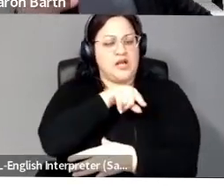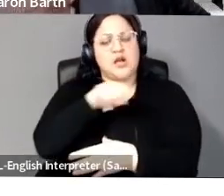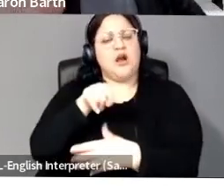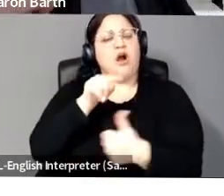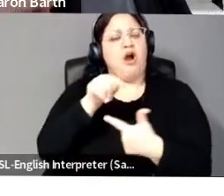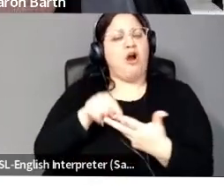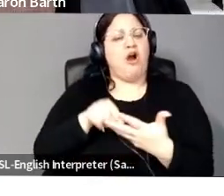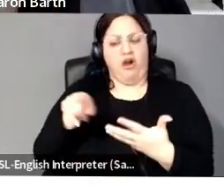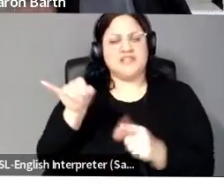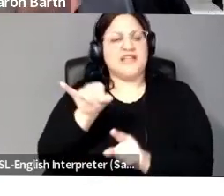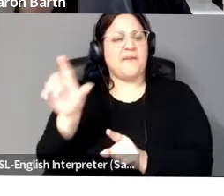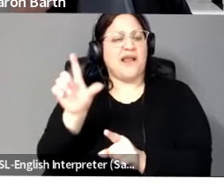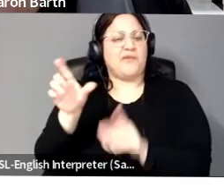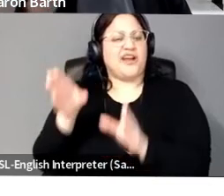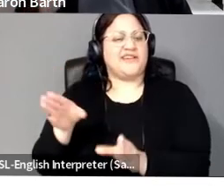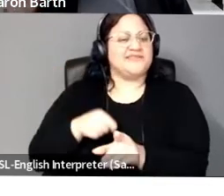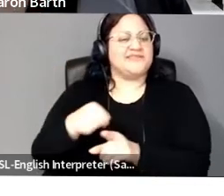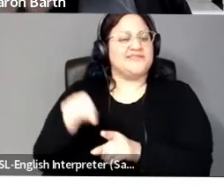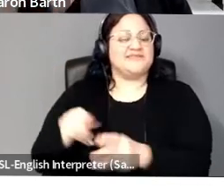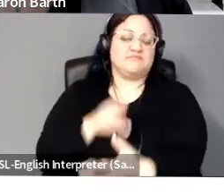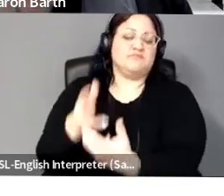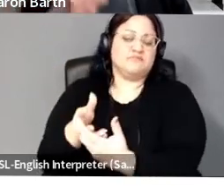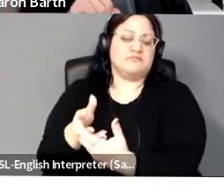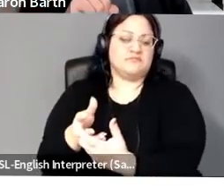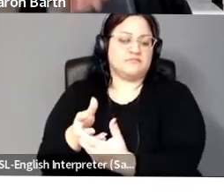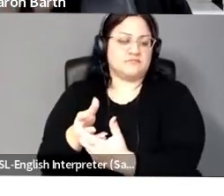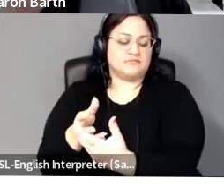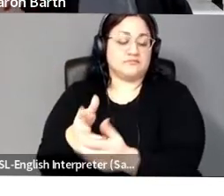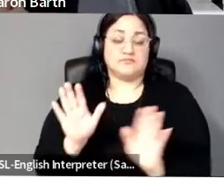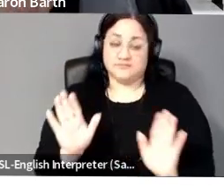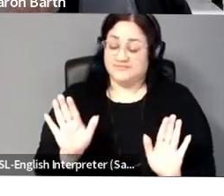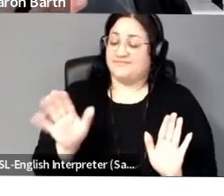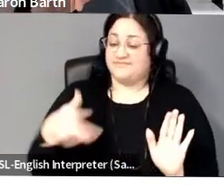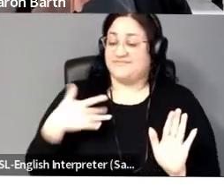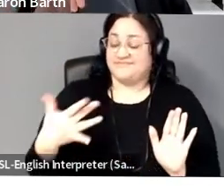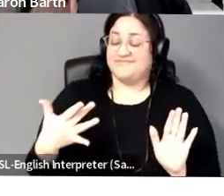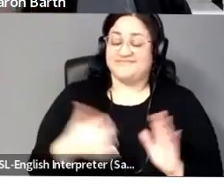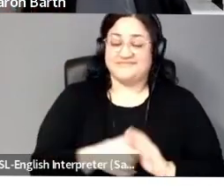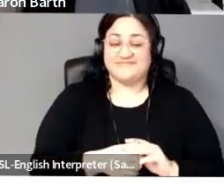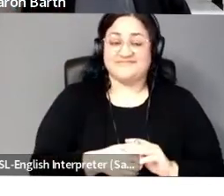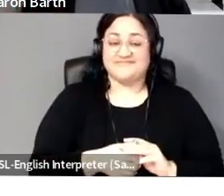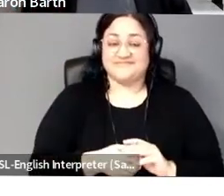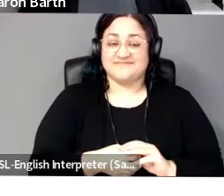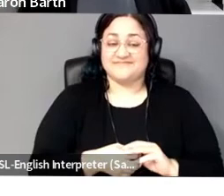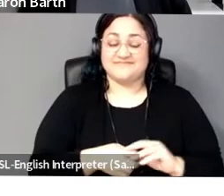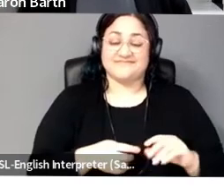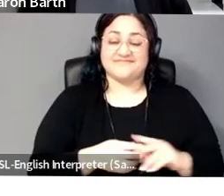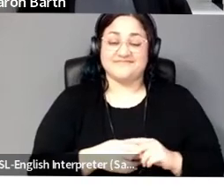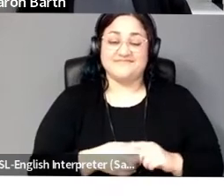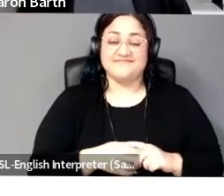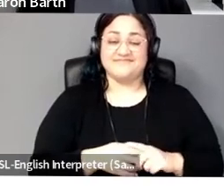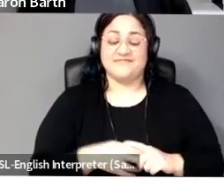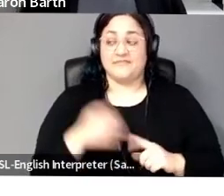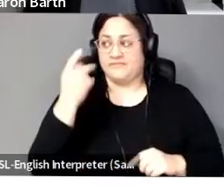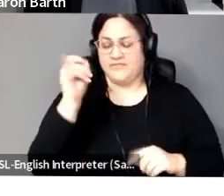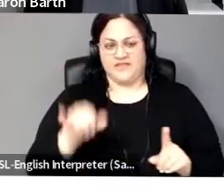That's how strong the instinct is to do this categorical judgment about, in this case, people, right? And